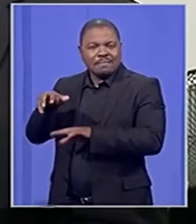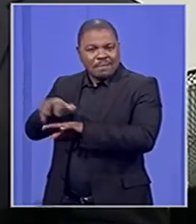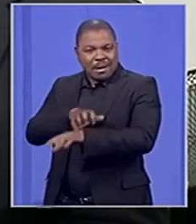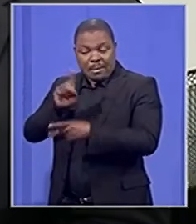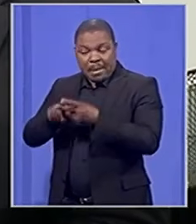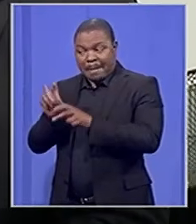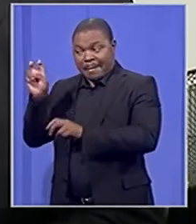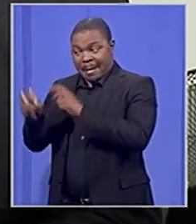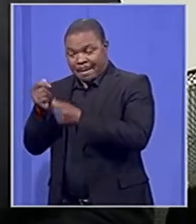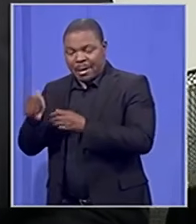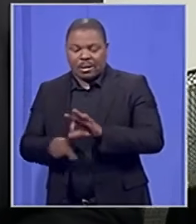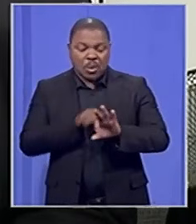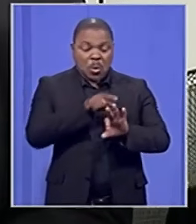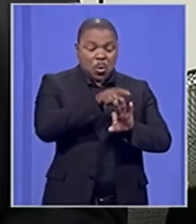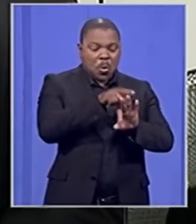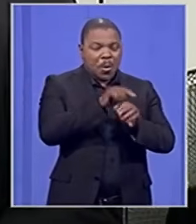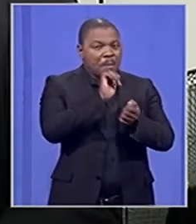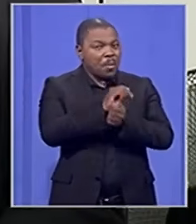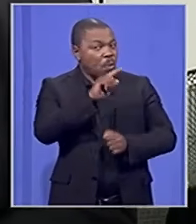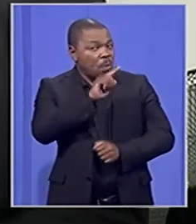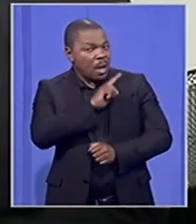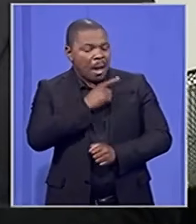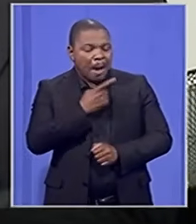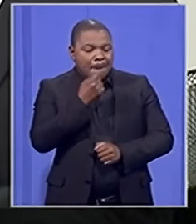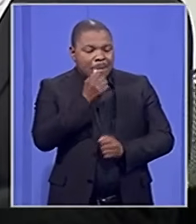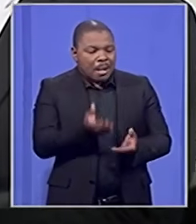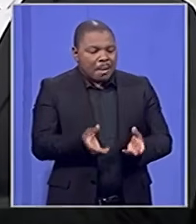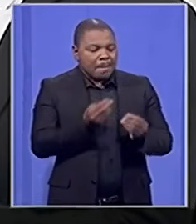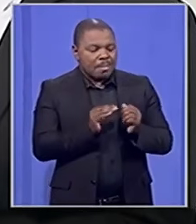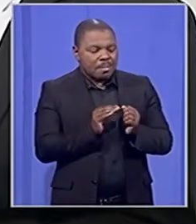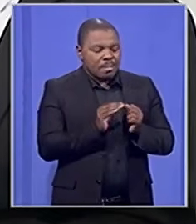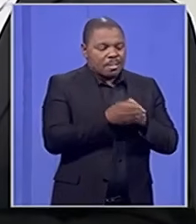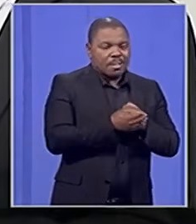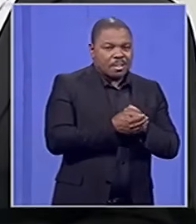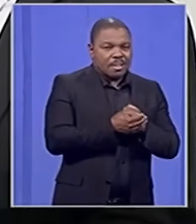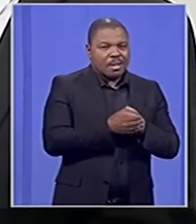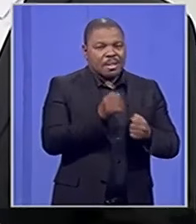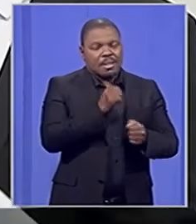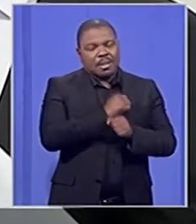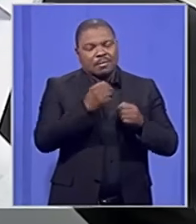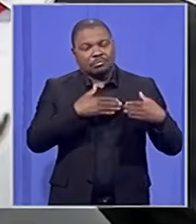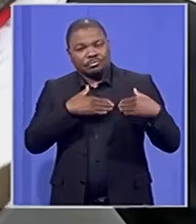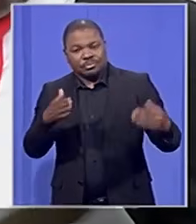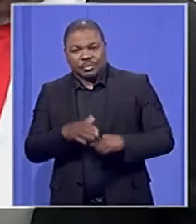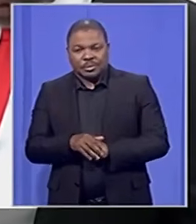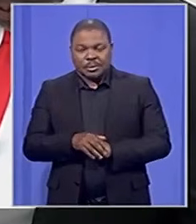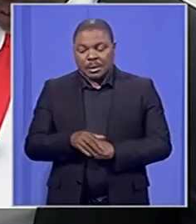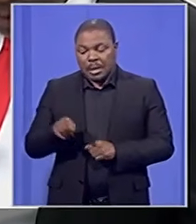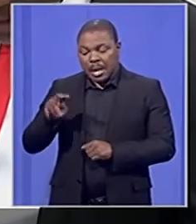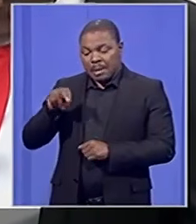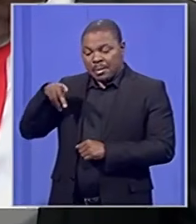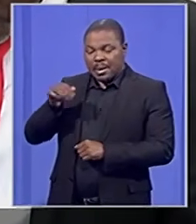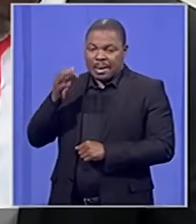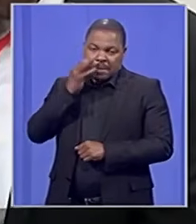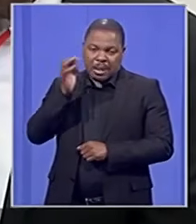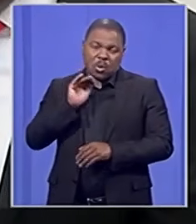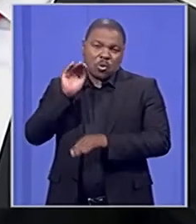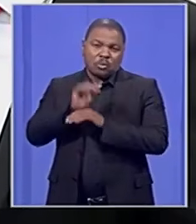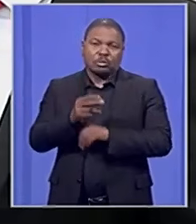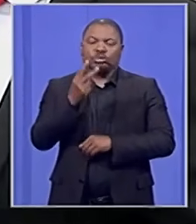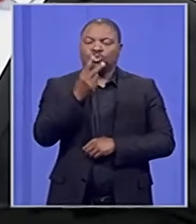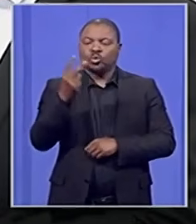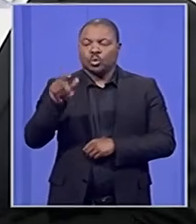ha David yena a qoswa ka ho pata mohlodi wa tjhelete e fumanweng ho yena. Lekgotla la molao le boletse ha le rera ho bitsa dipaki tse